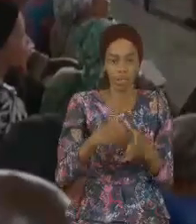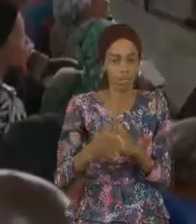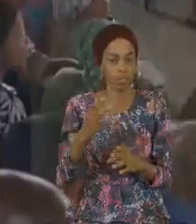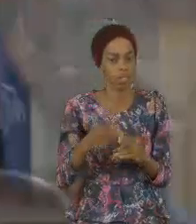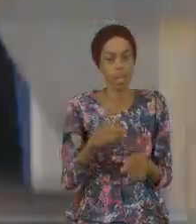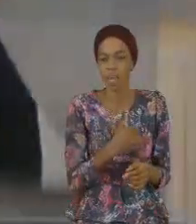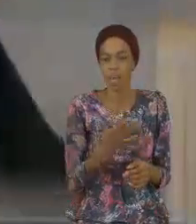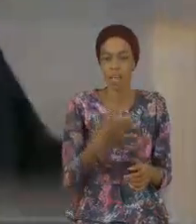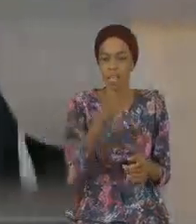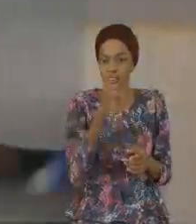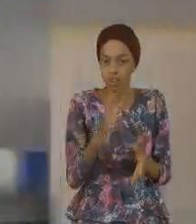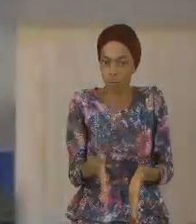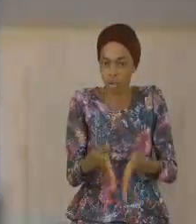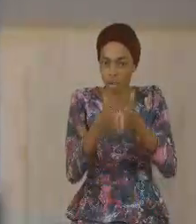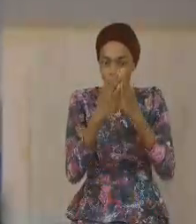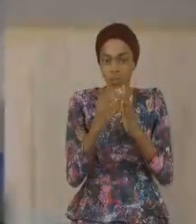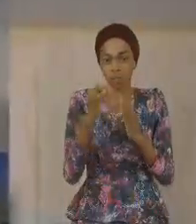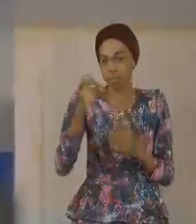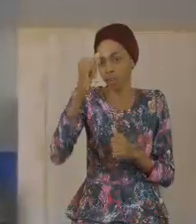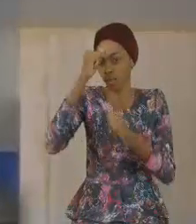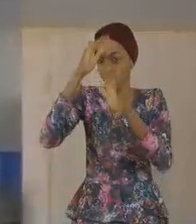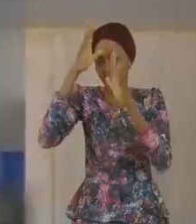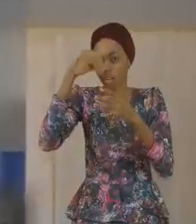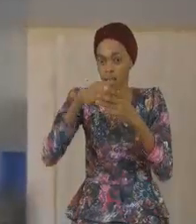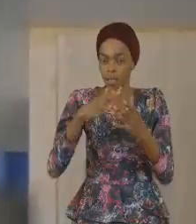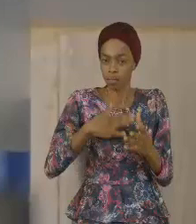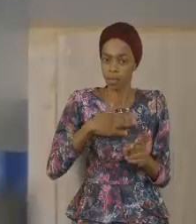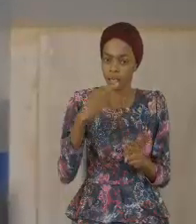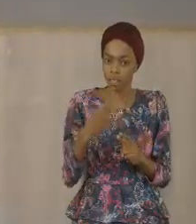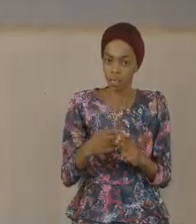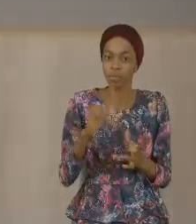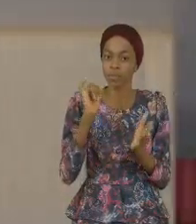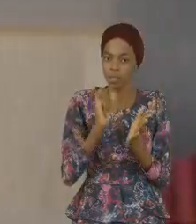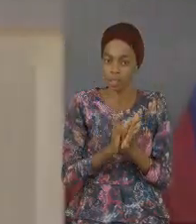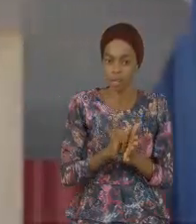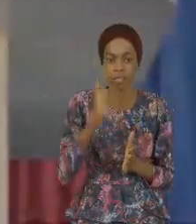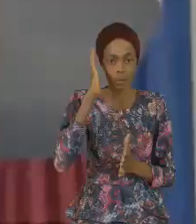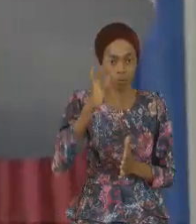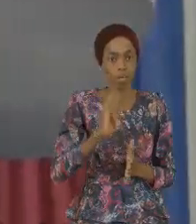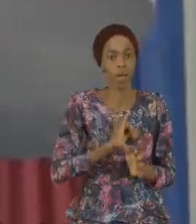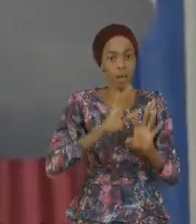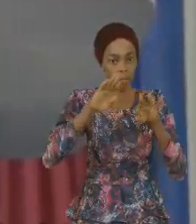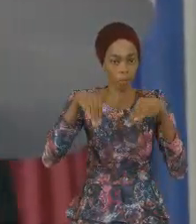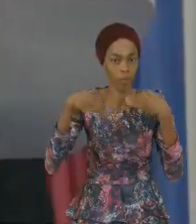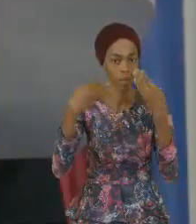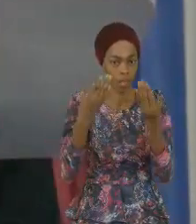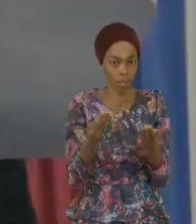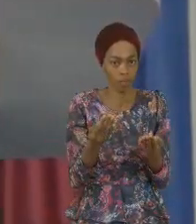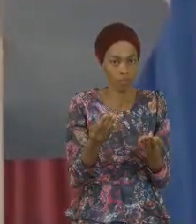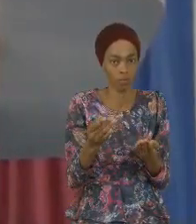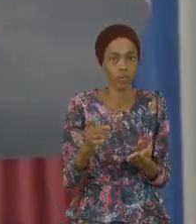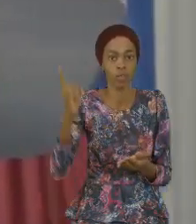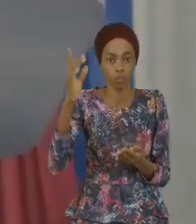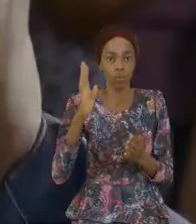shall ask of the Father in my name, that will I give. He will give